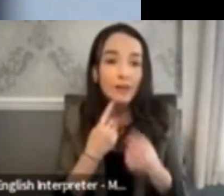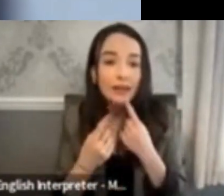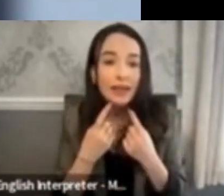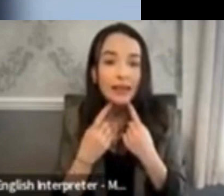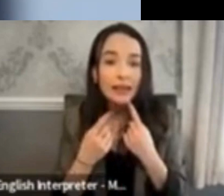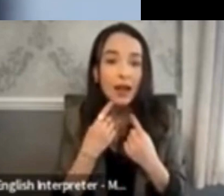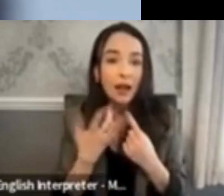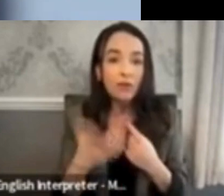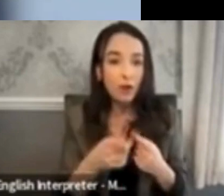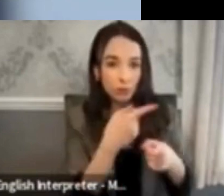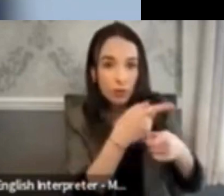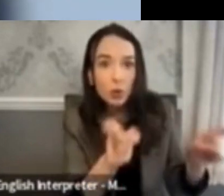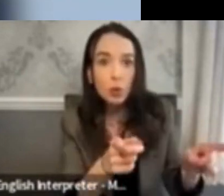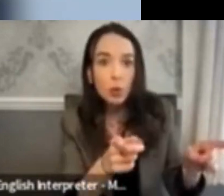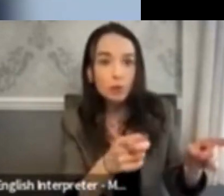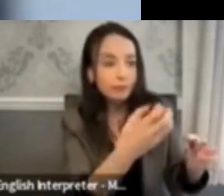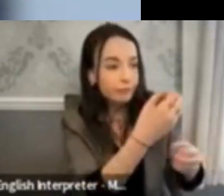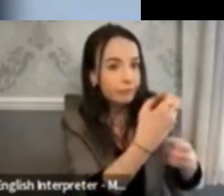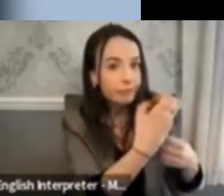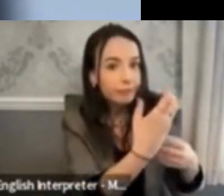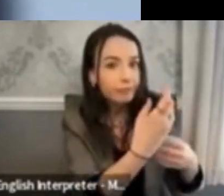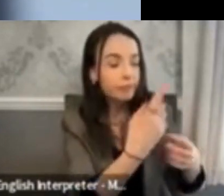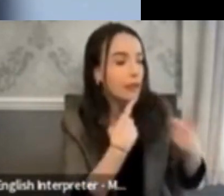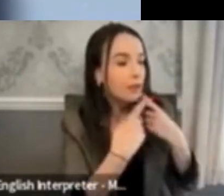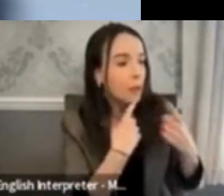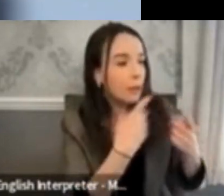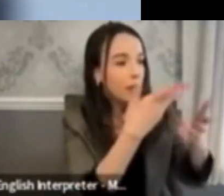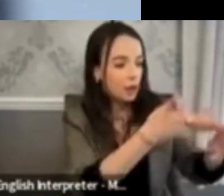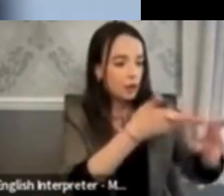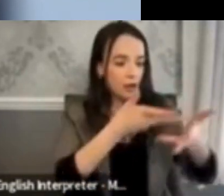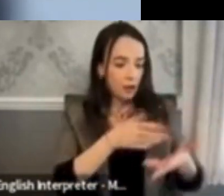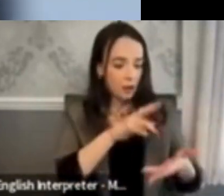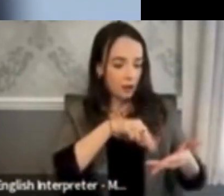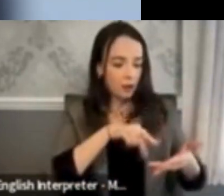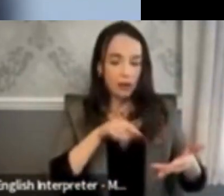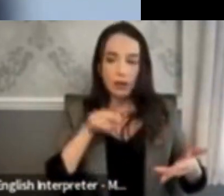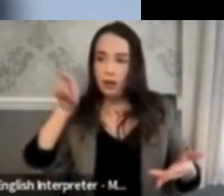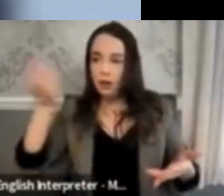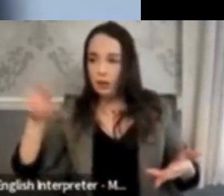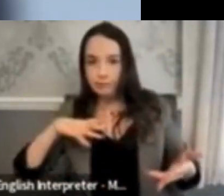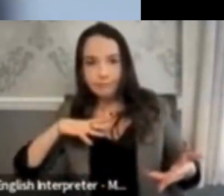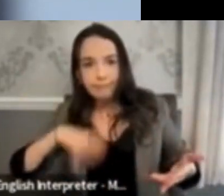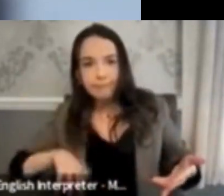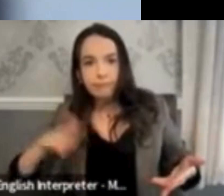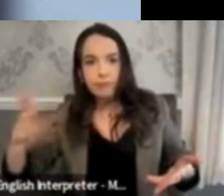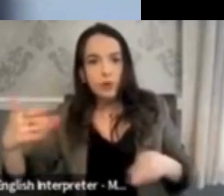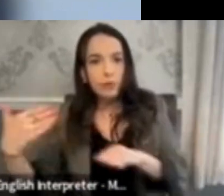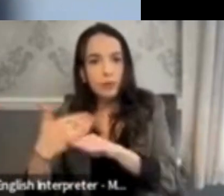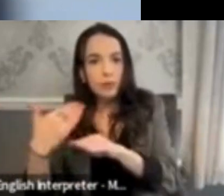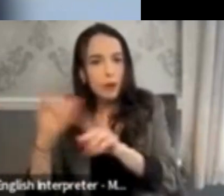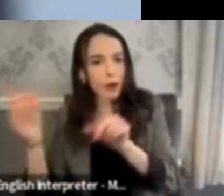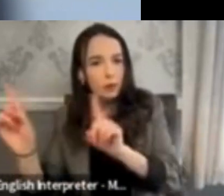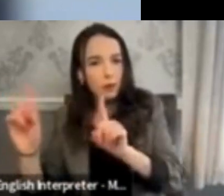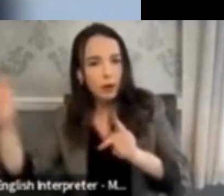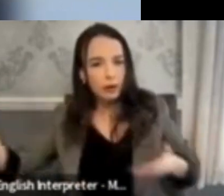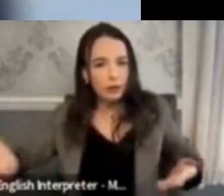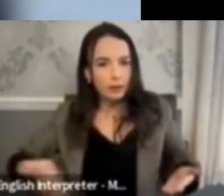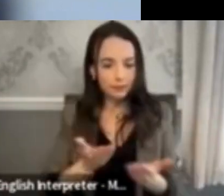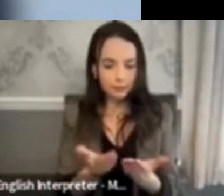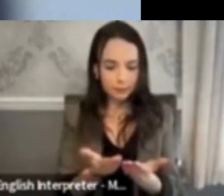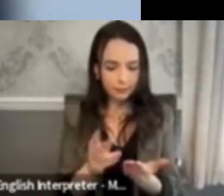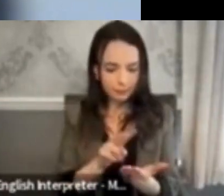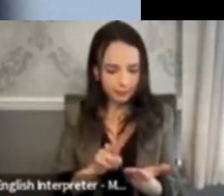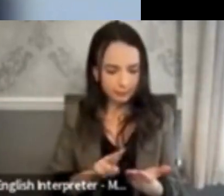from yourselves, and we'll set out details of that shortly. The question then remains, what about April